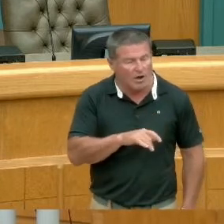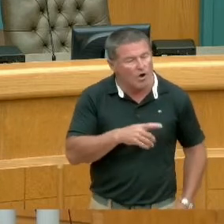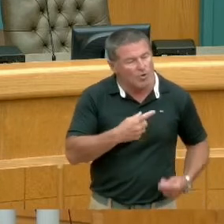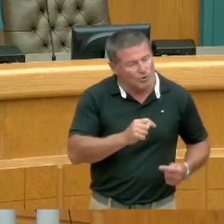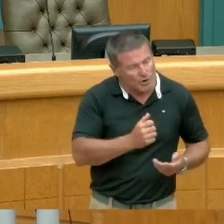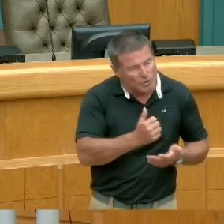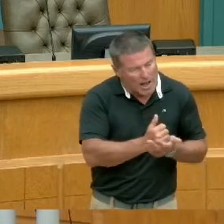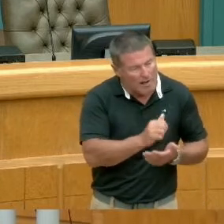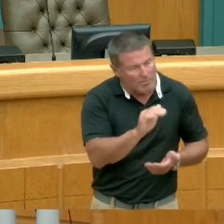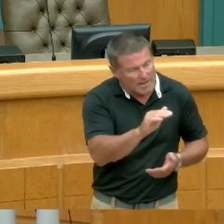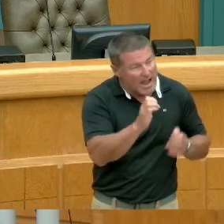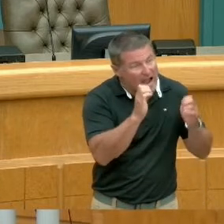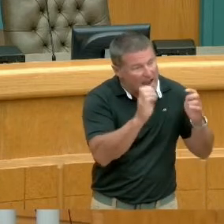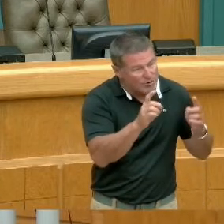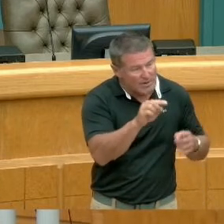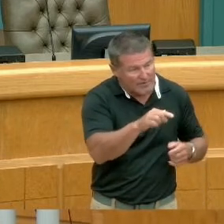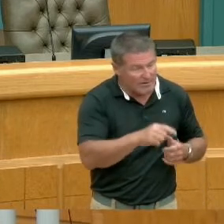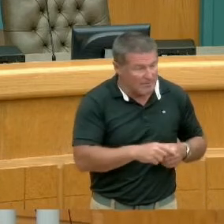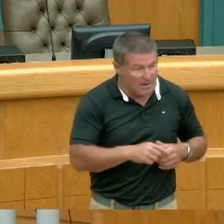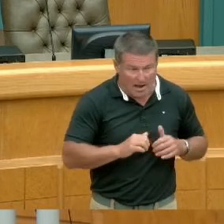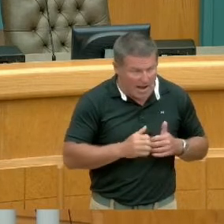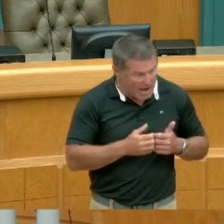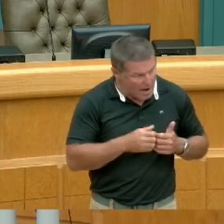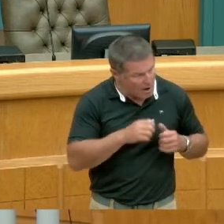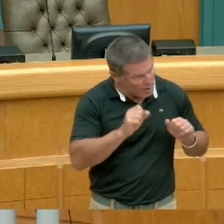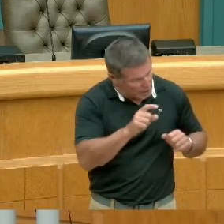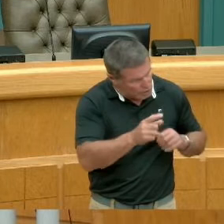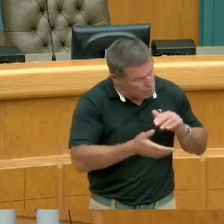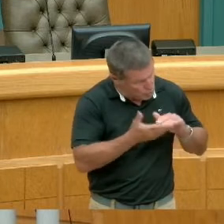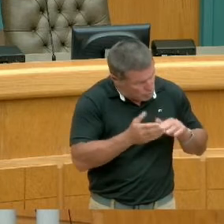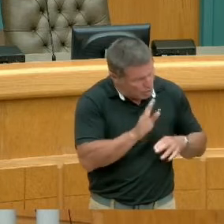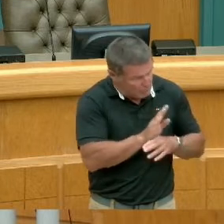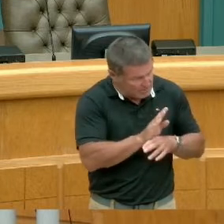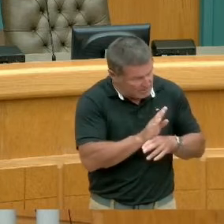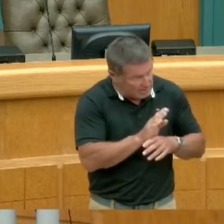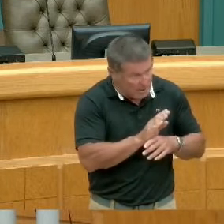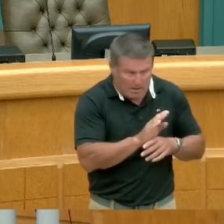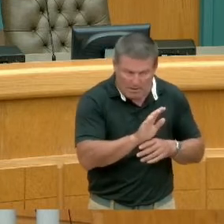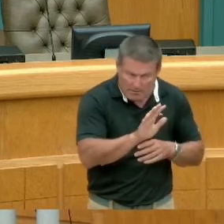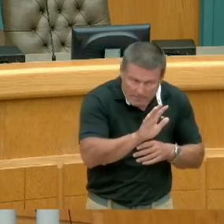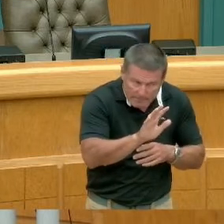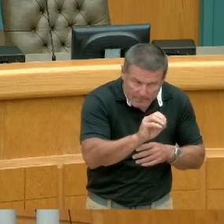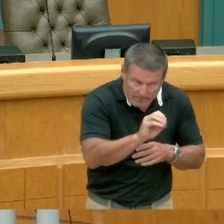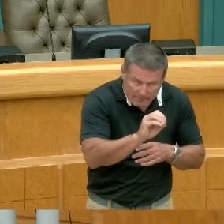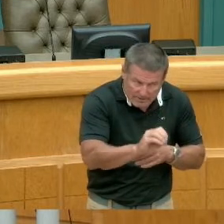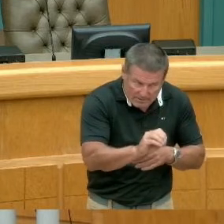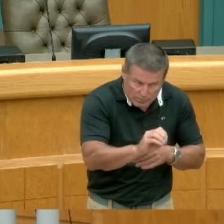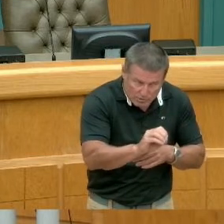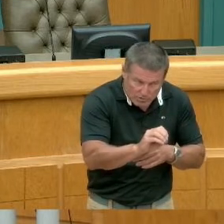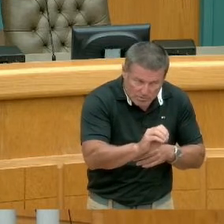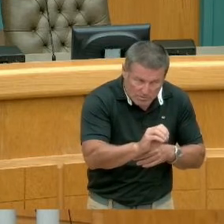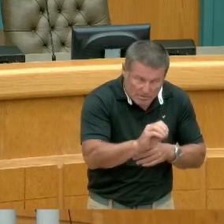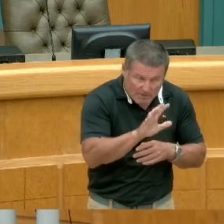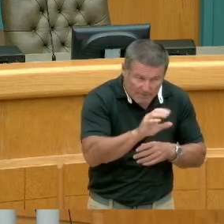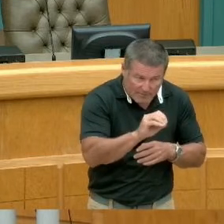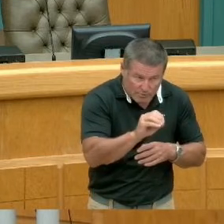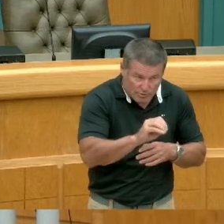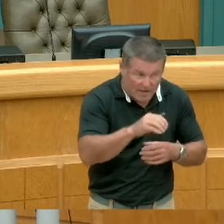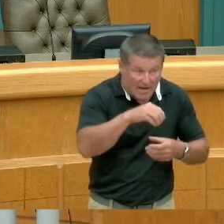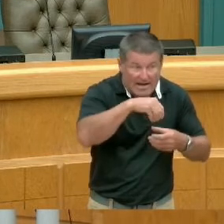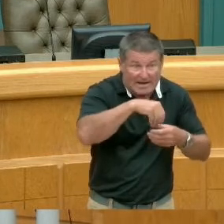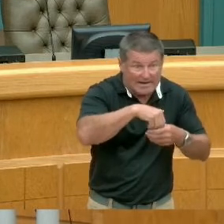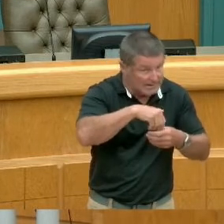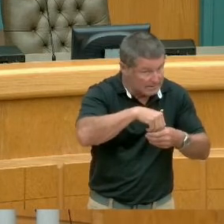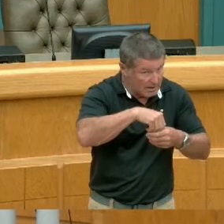to think of ways where they can still run their business, but at 50%. The 50% capacity is for inside the